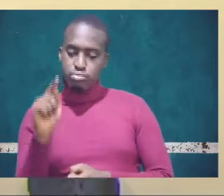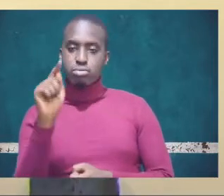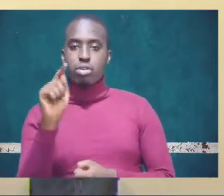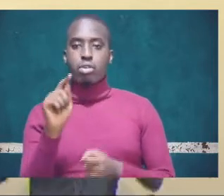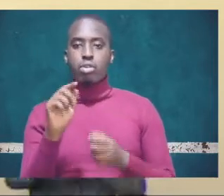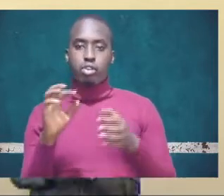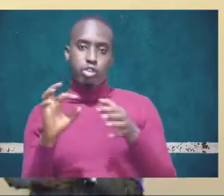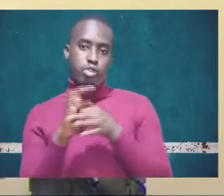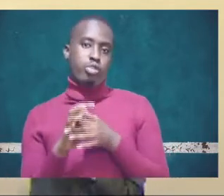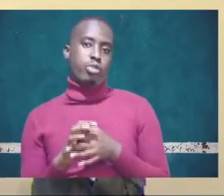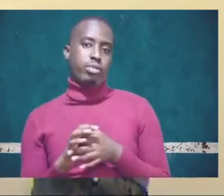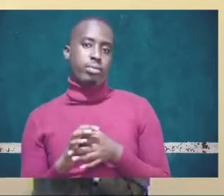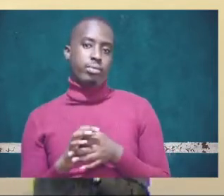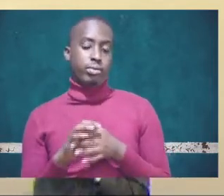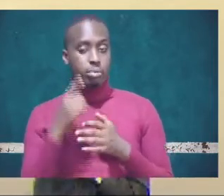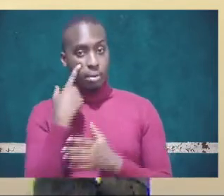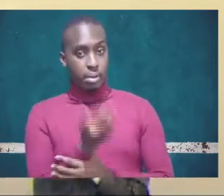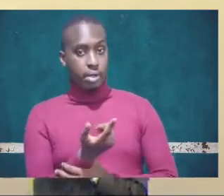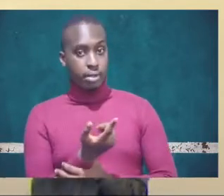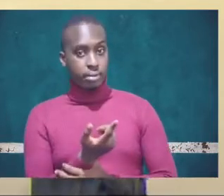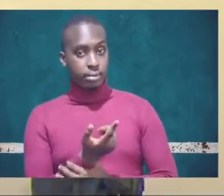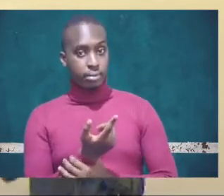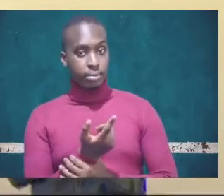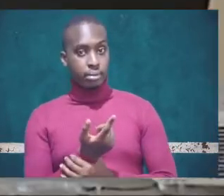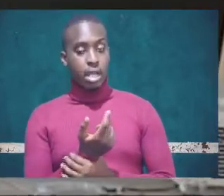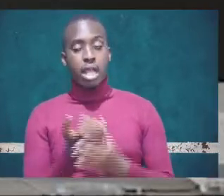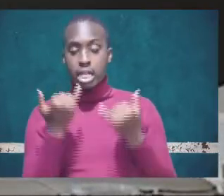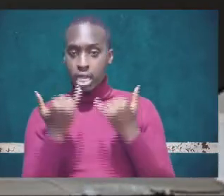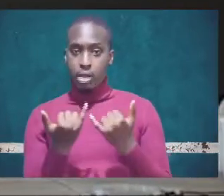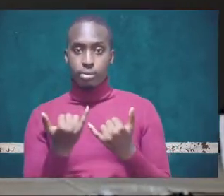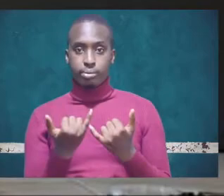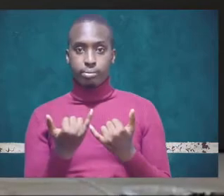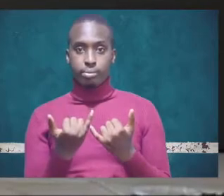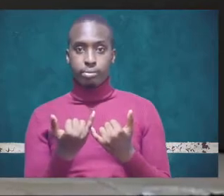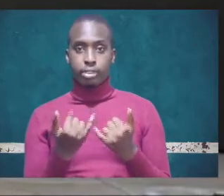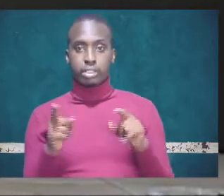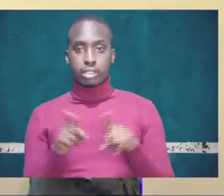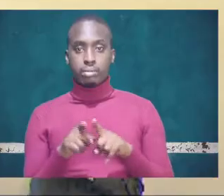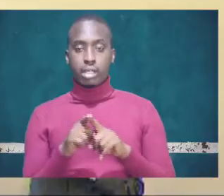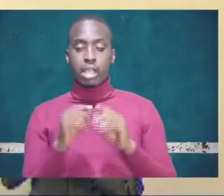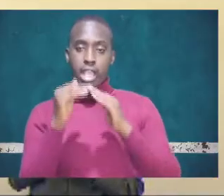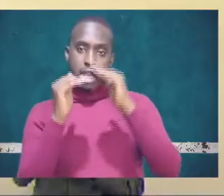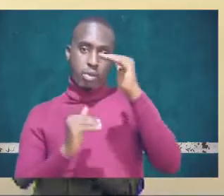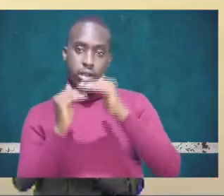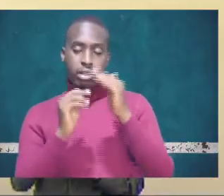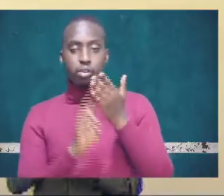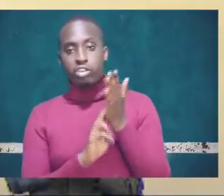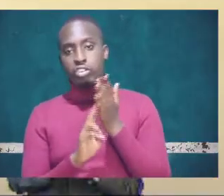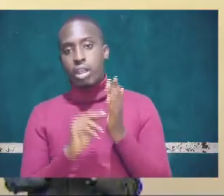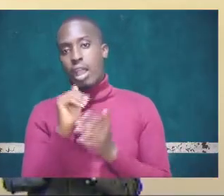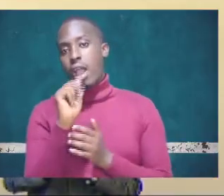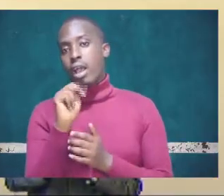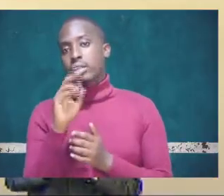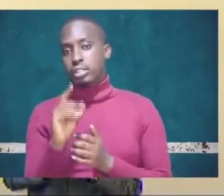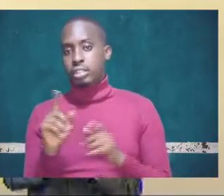union. Do you see this? Now, a compound inequality that uses the word and is